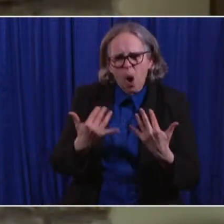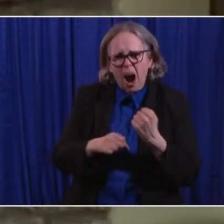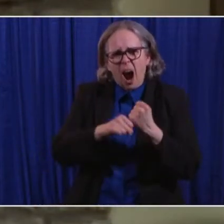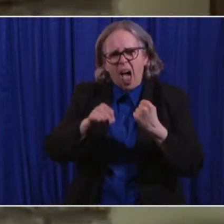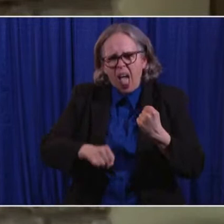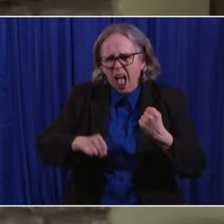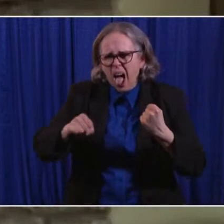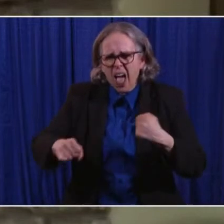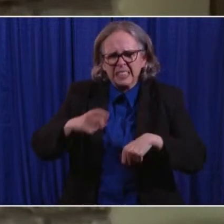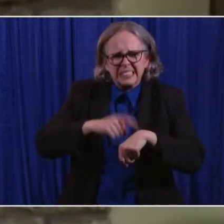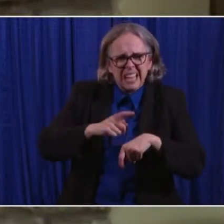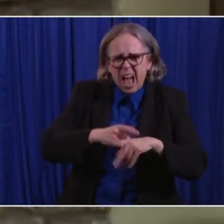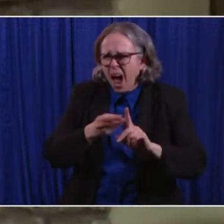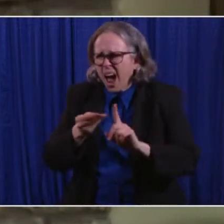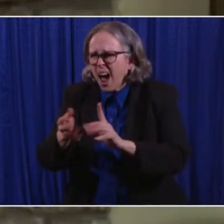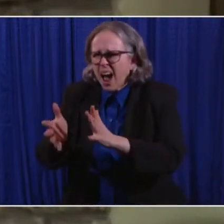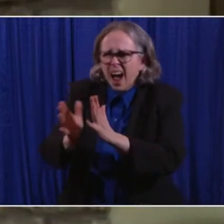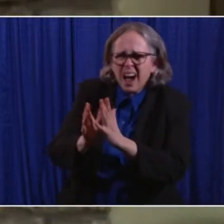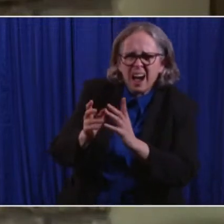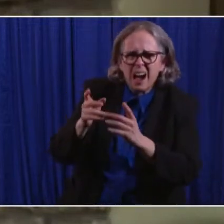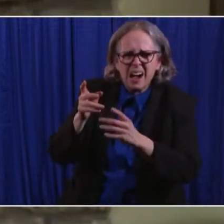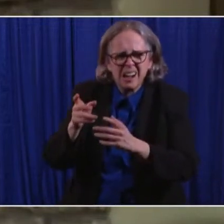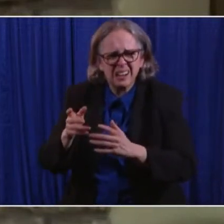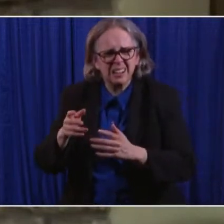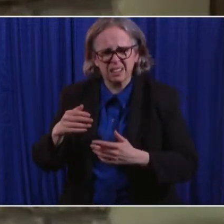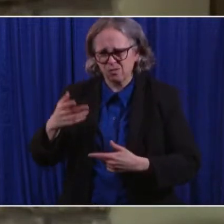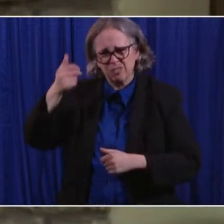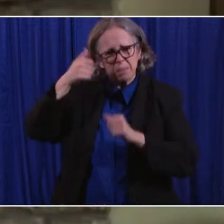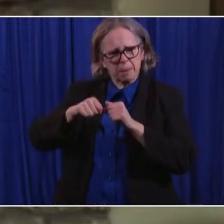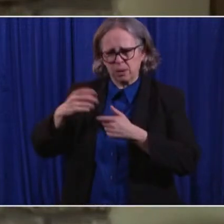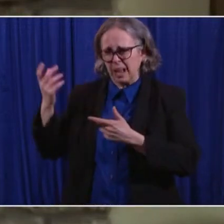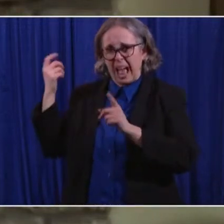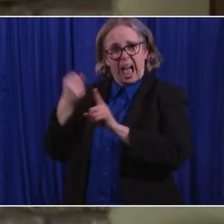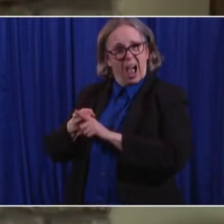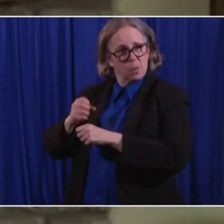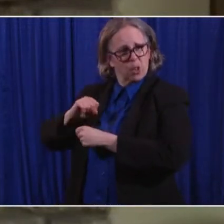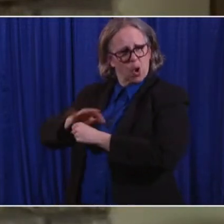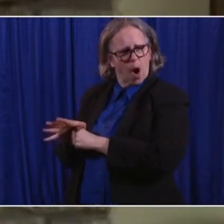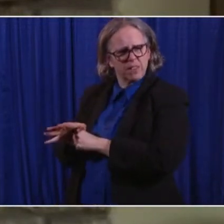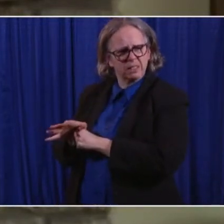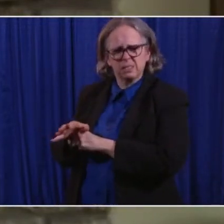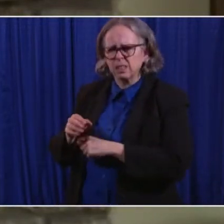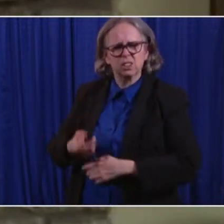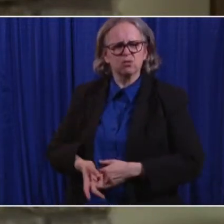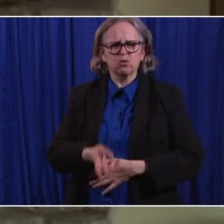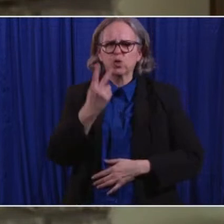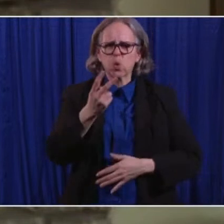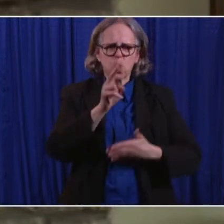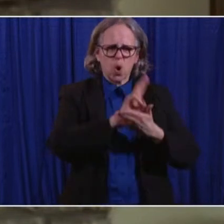on in this pandemic, 2 Miami University students were coming back from Wuhan.